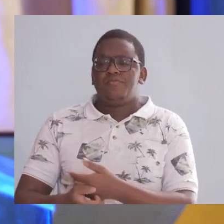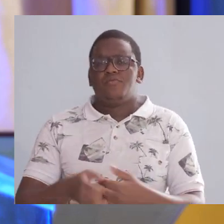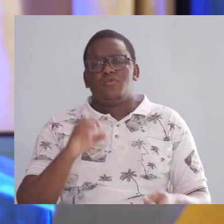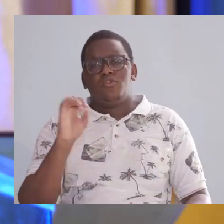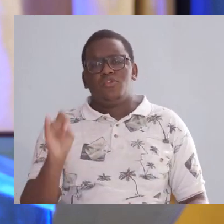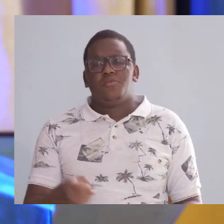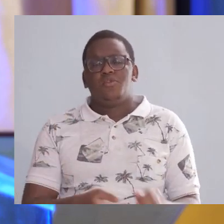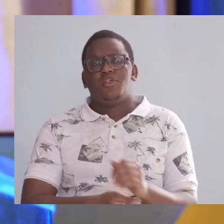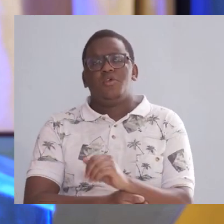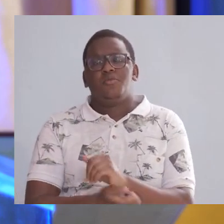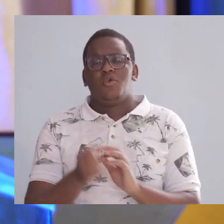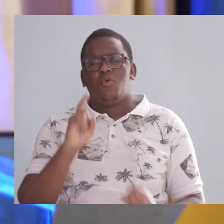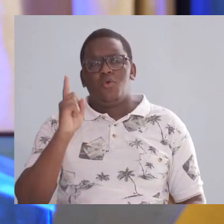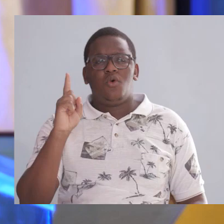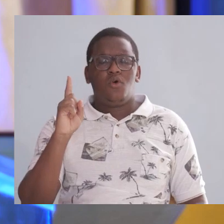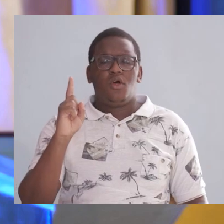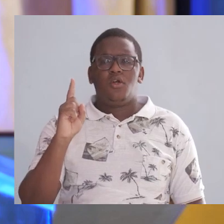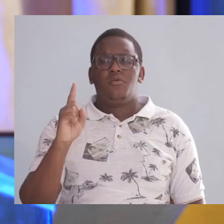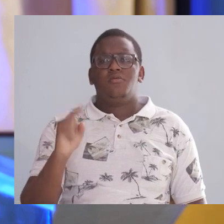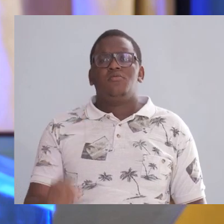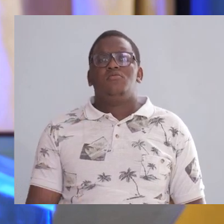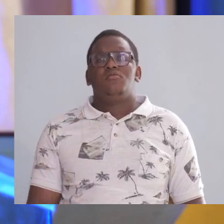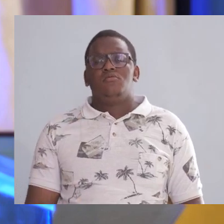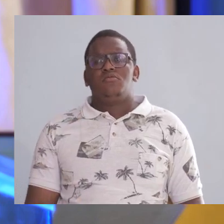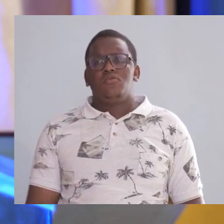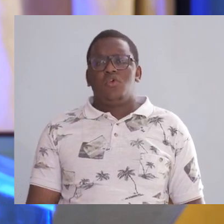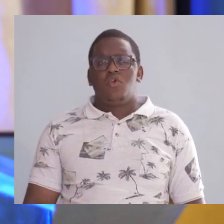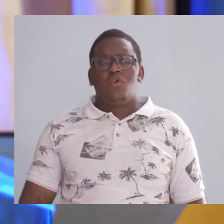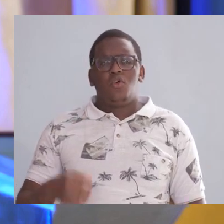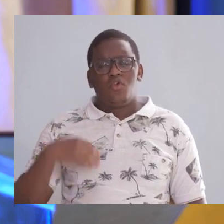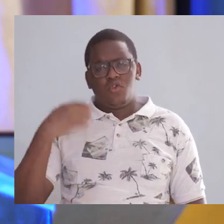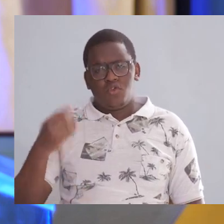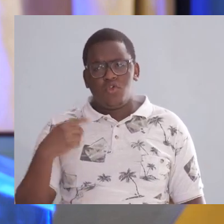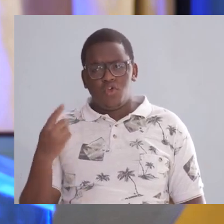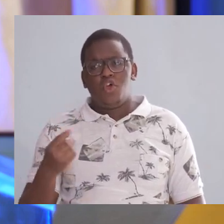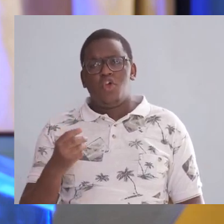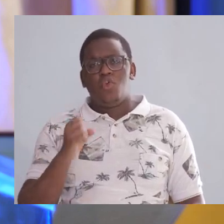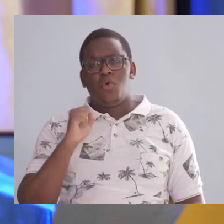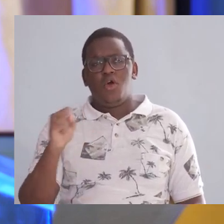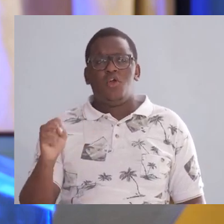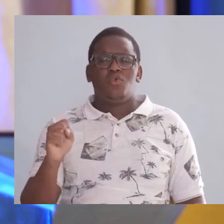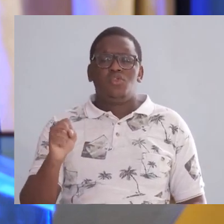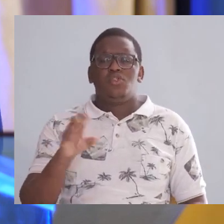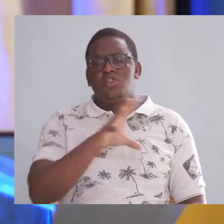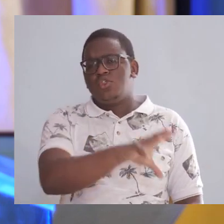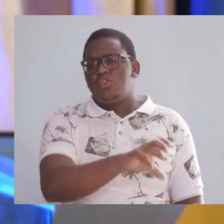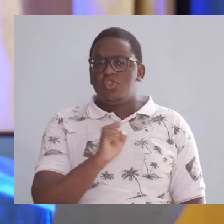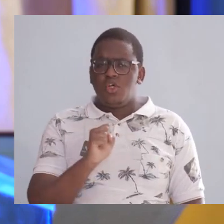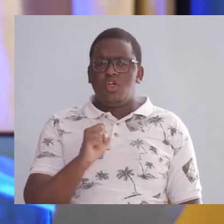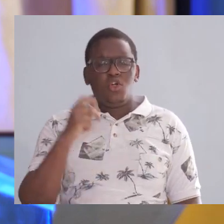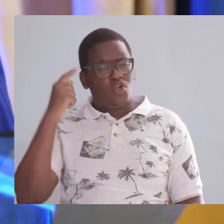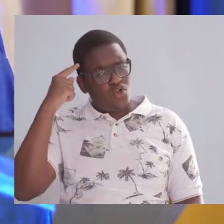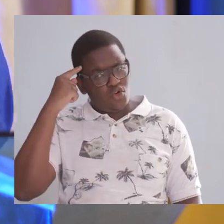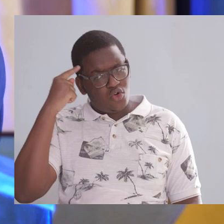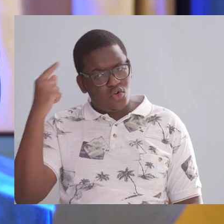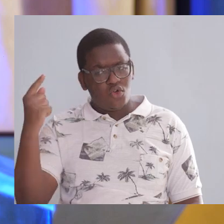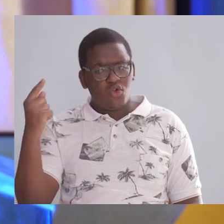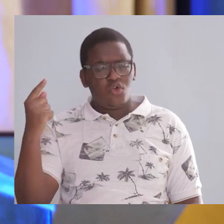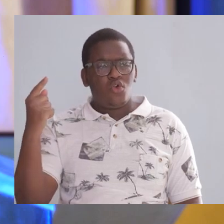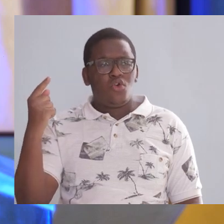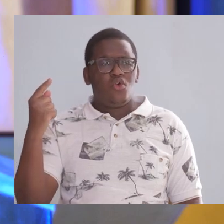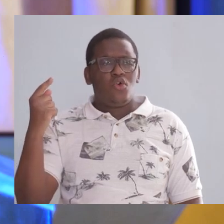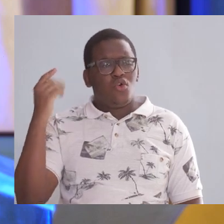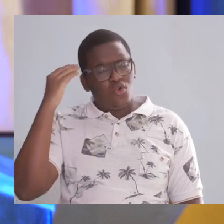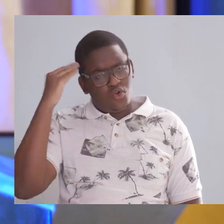19. Arising from the foregoing, anyone who steals, knowingly or unknowingly, is under the influence